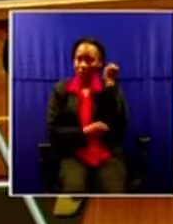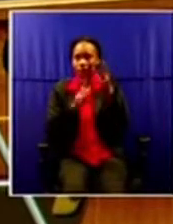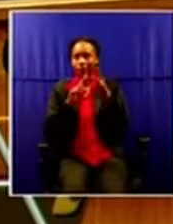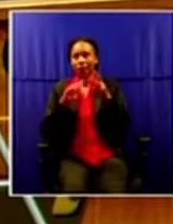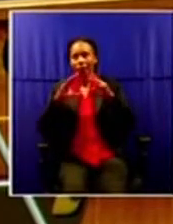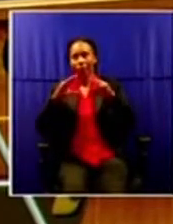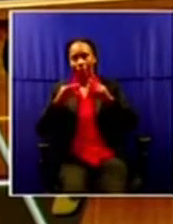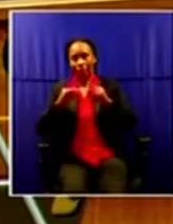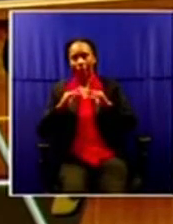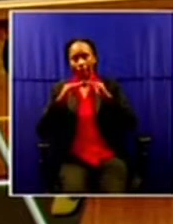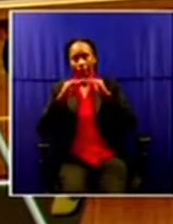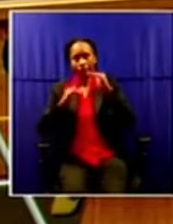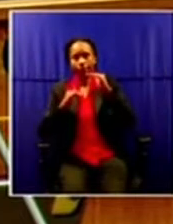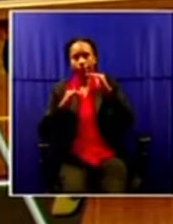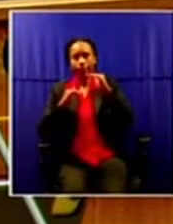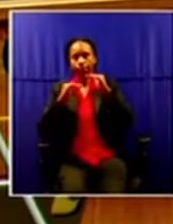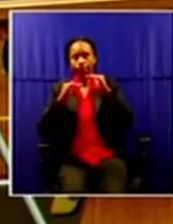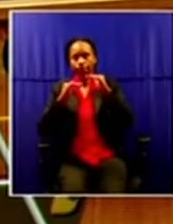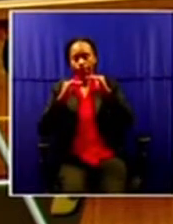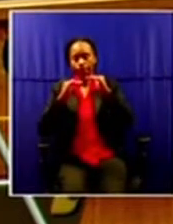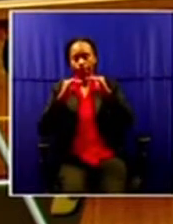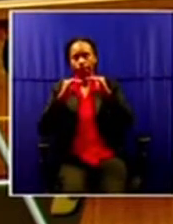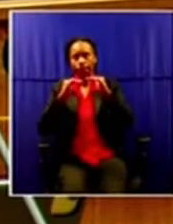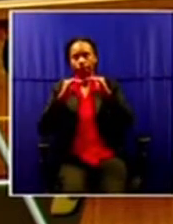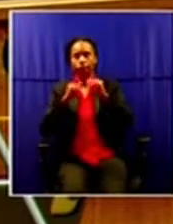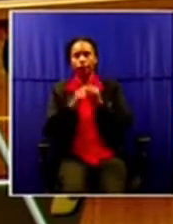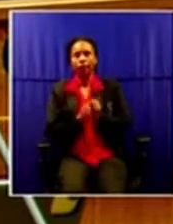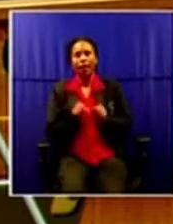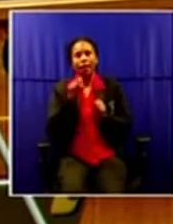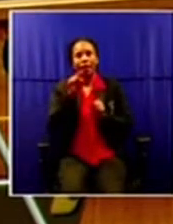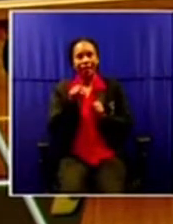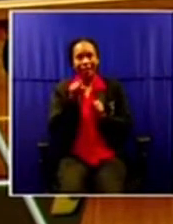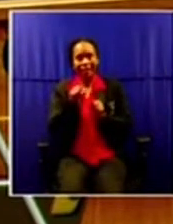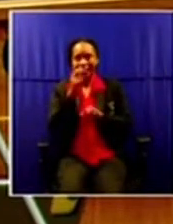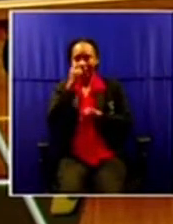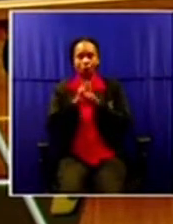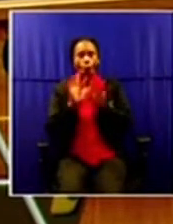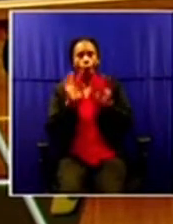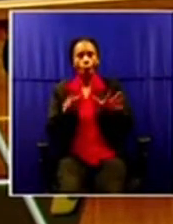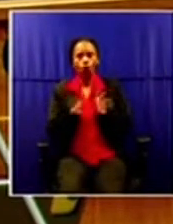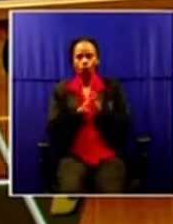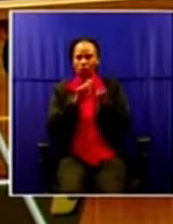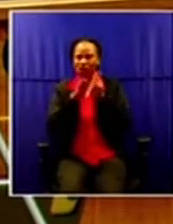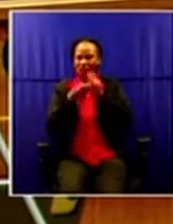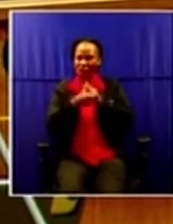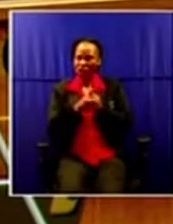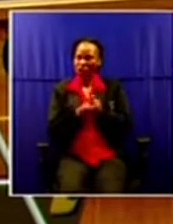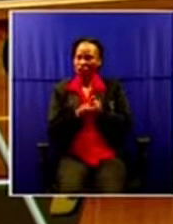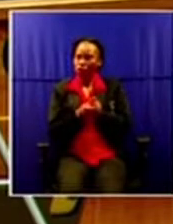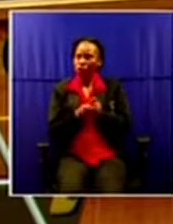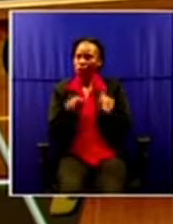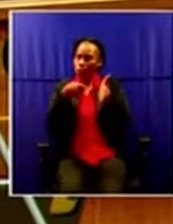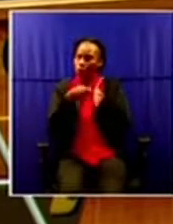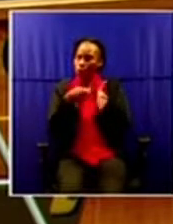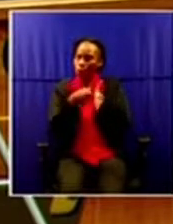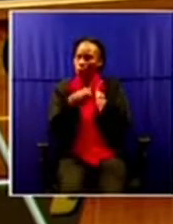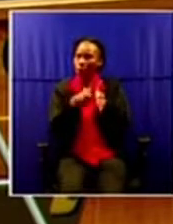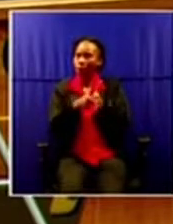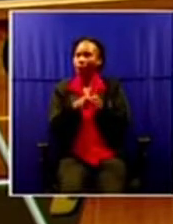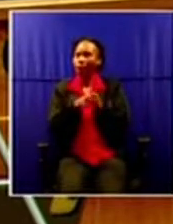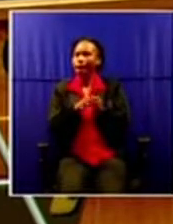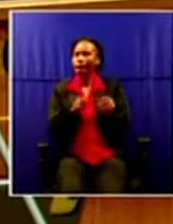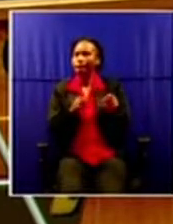This requires not simply a change to procurement policies. It also requires that we